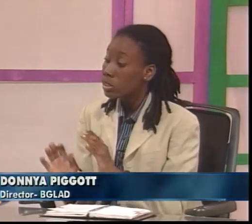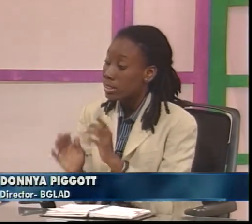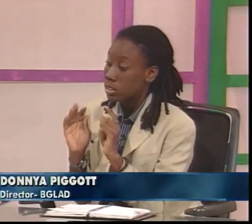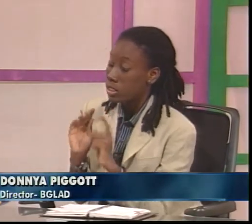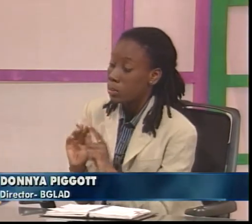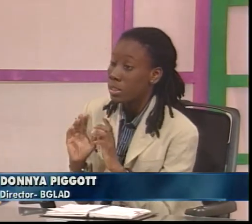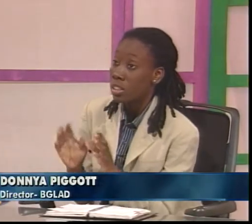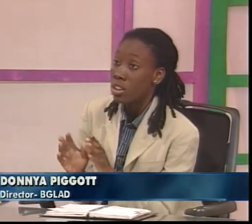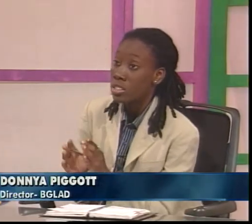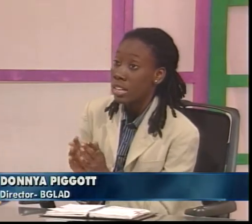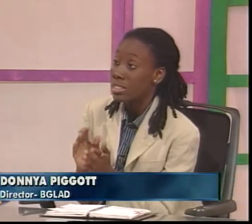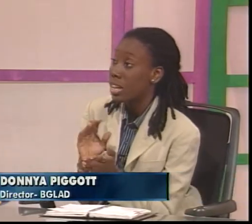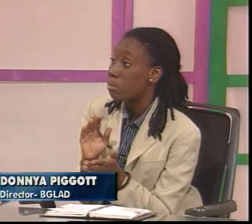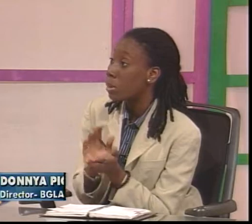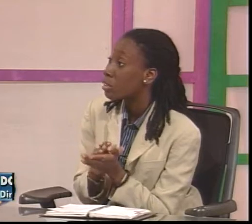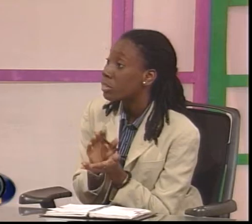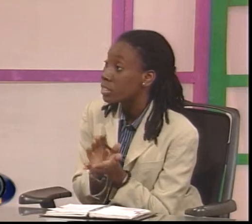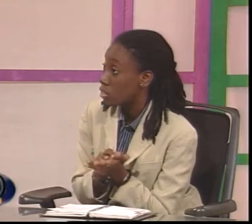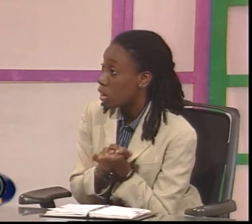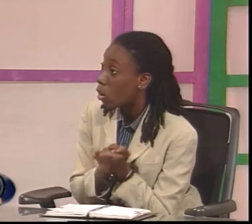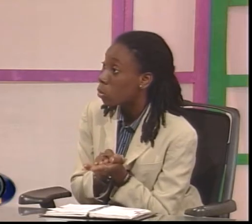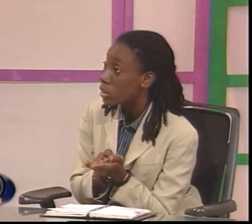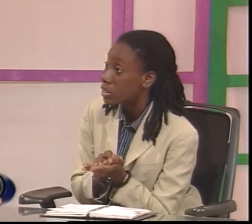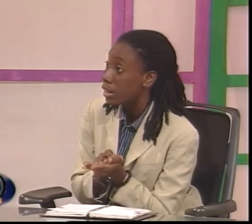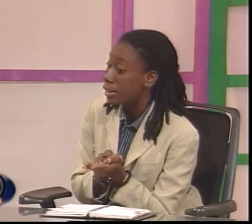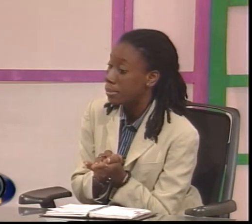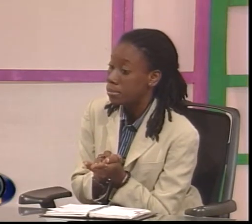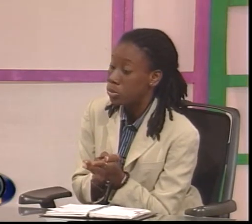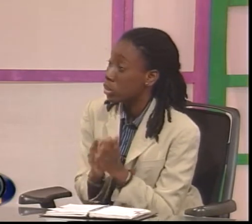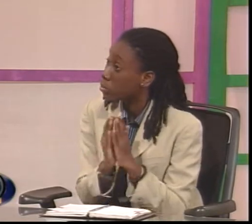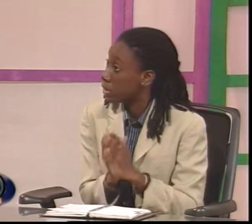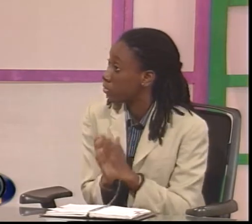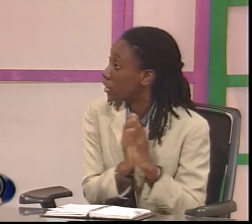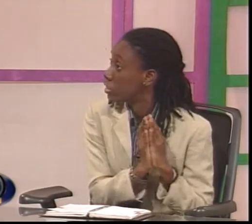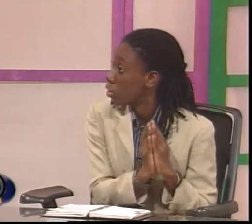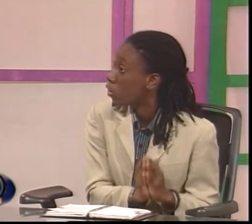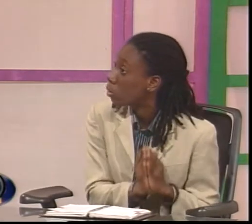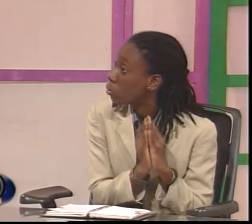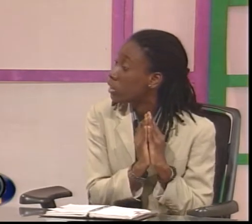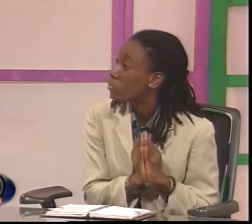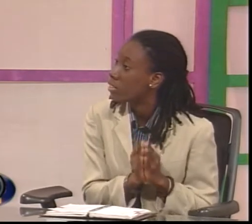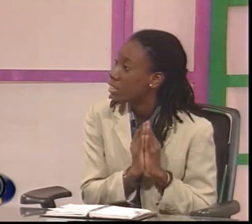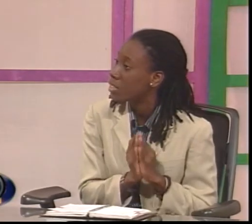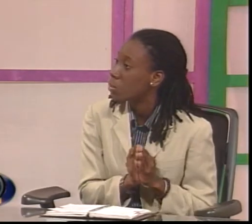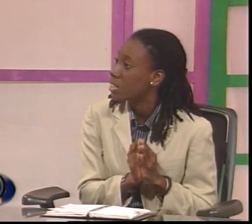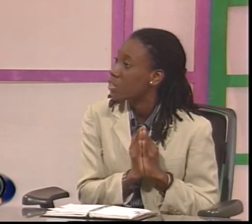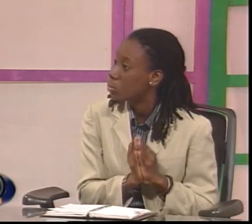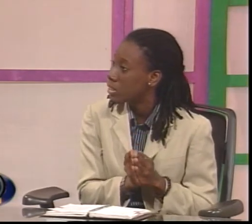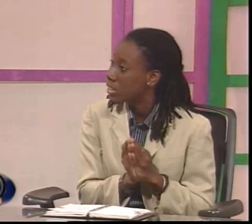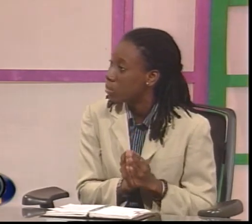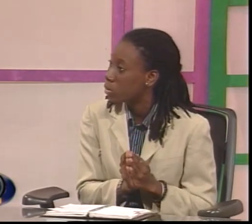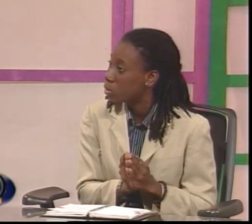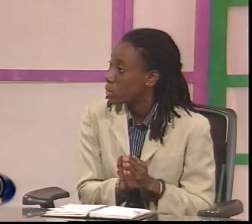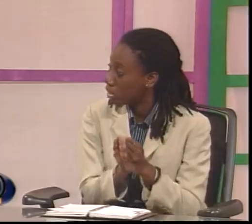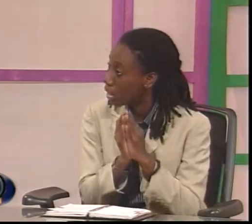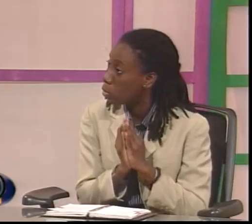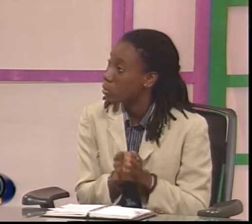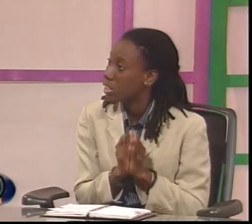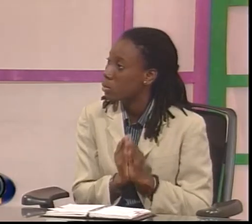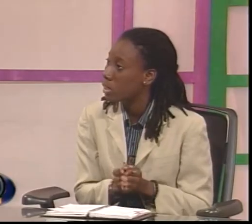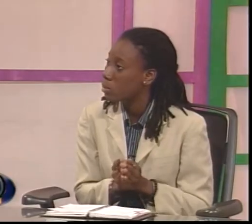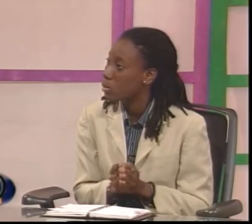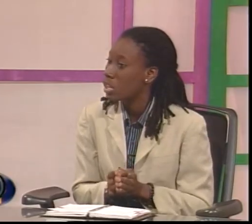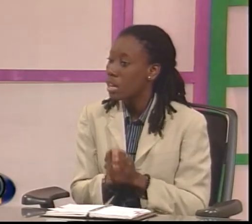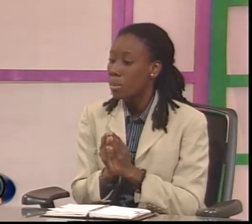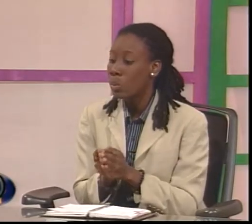although let's put it in context that buggery does not always just be it's not only affiliated with LGBT couples, with